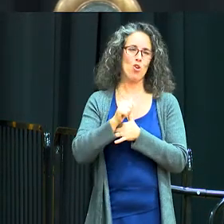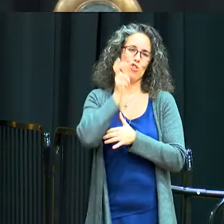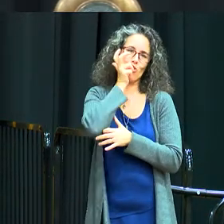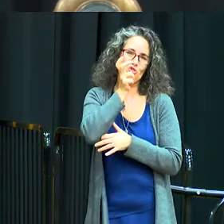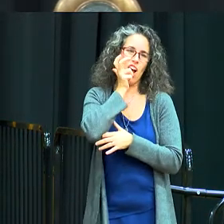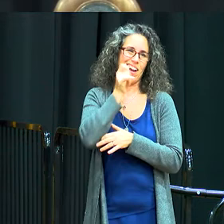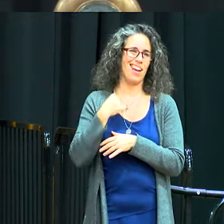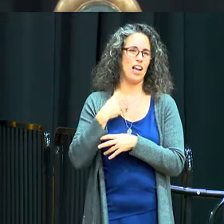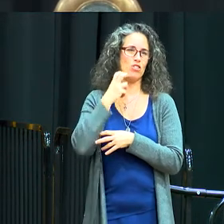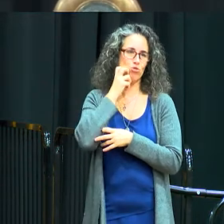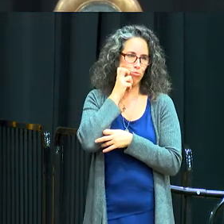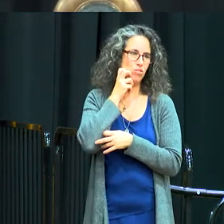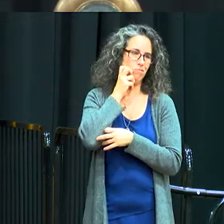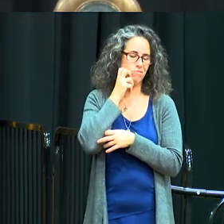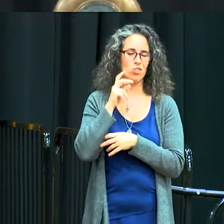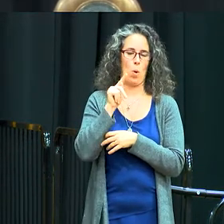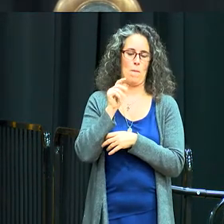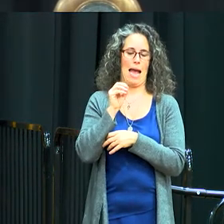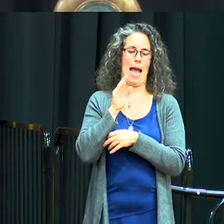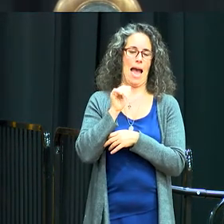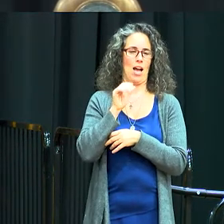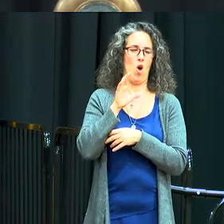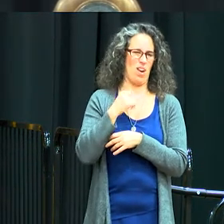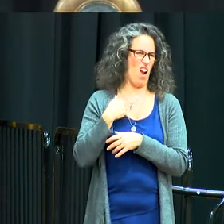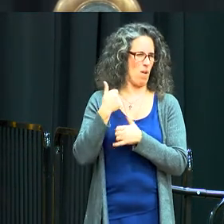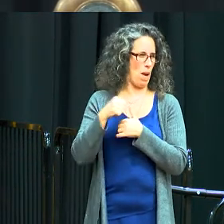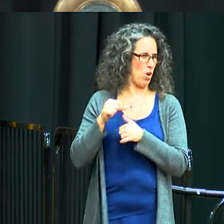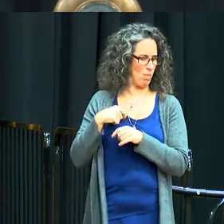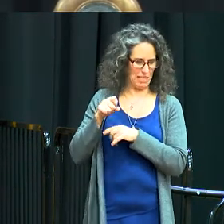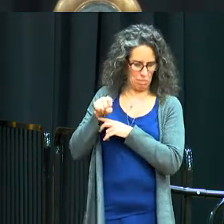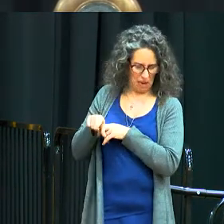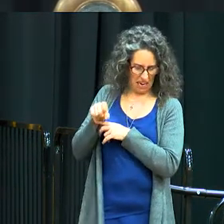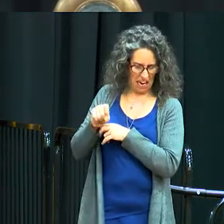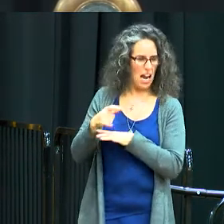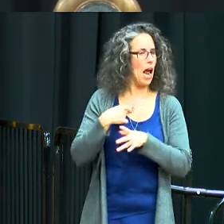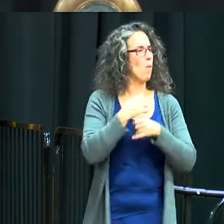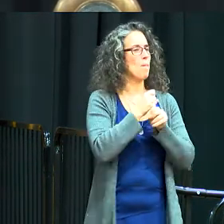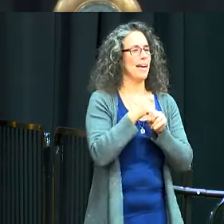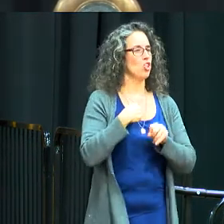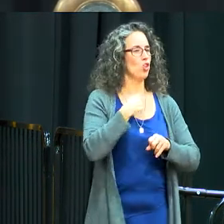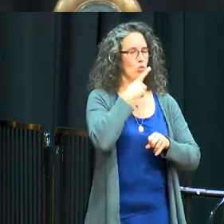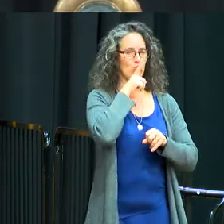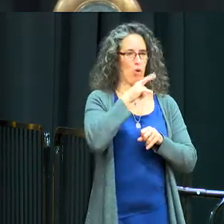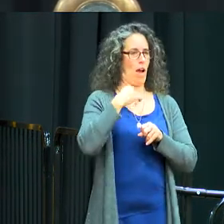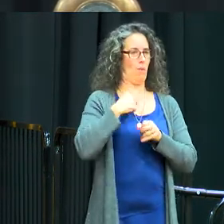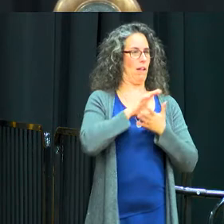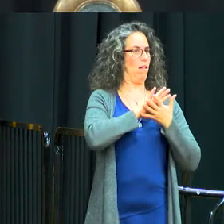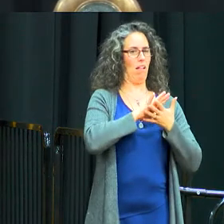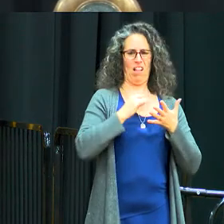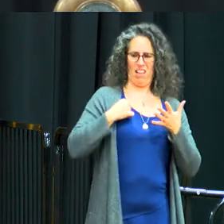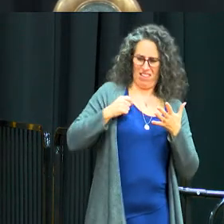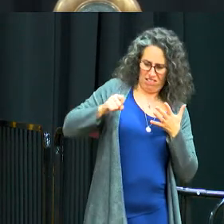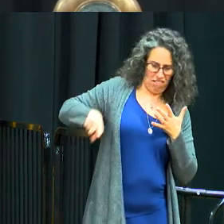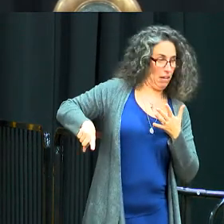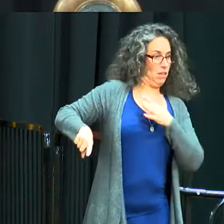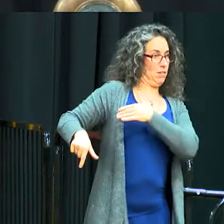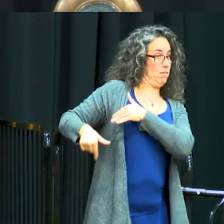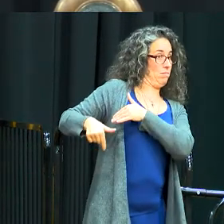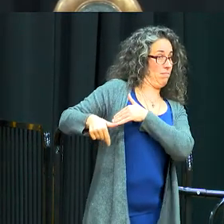dusty on the job, and he would spit, and my brother and I would just make sure we weren't in the path of the spray. But